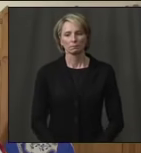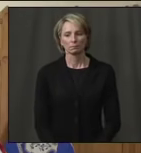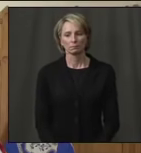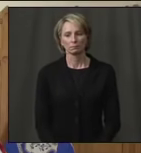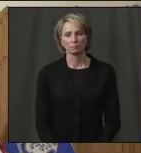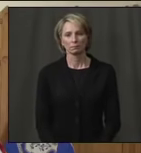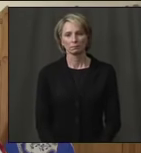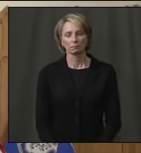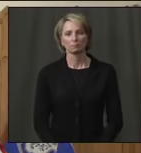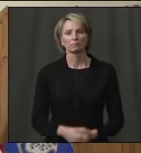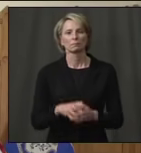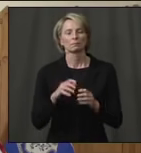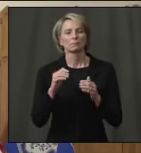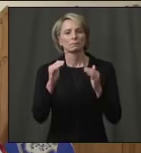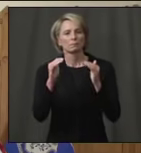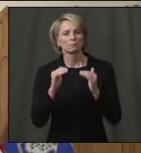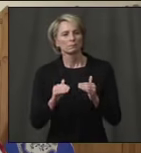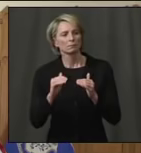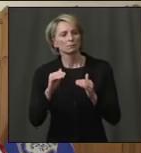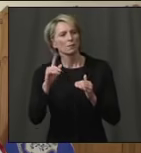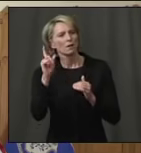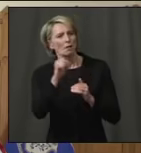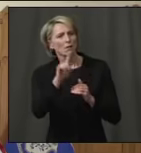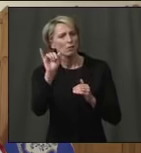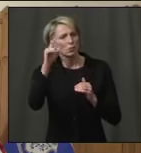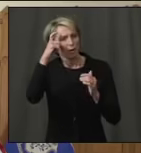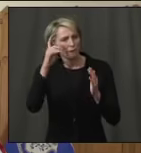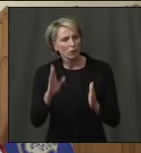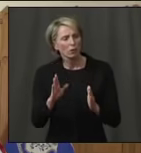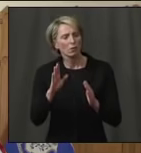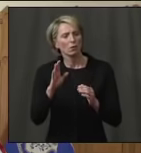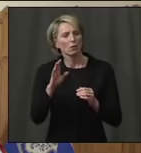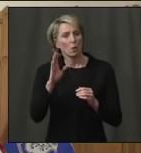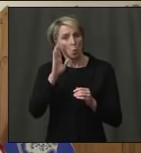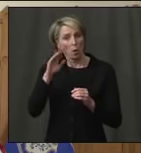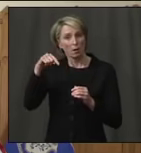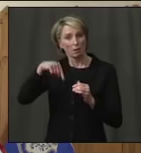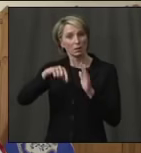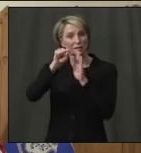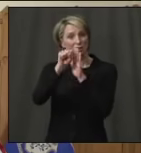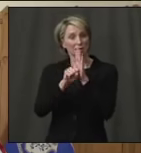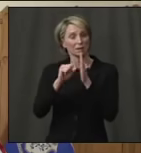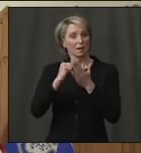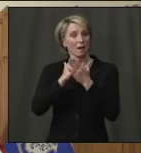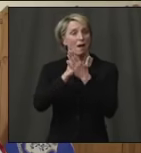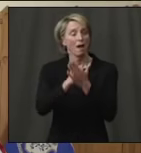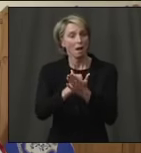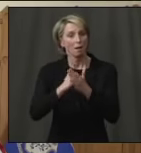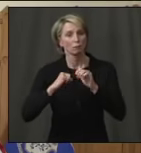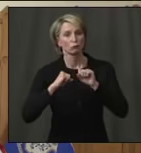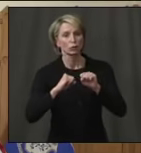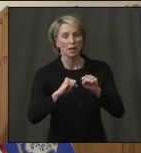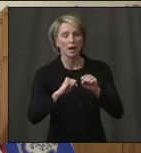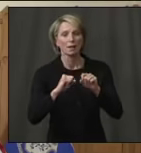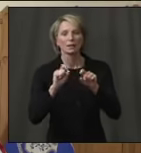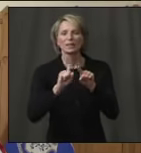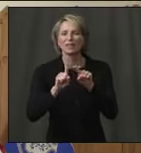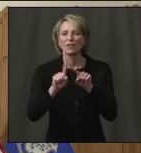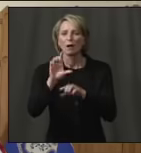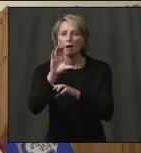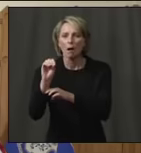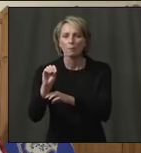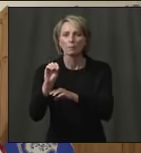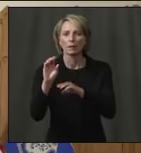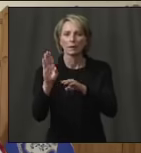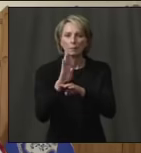I guess no. Okay. Governor, also, is the state planning at all to help shield businesses for any